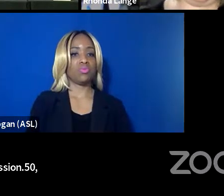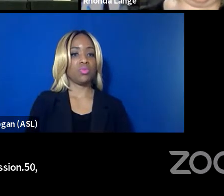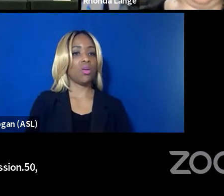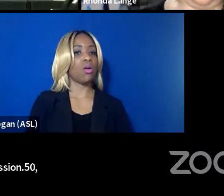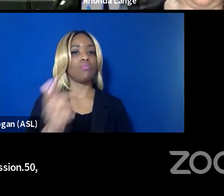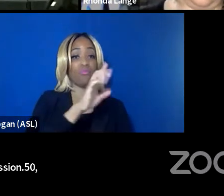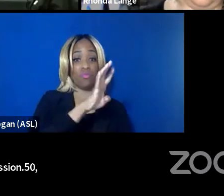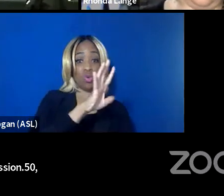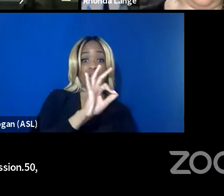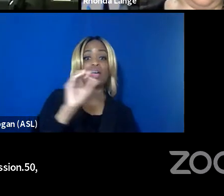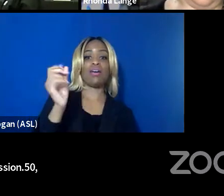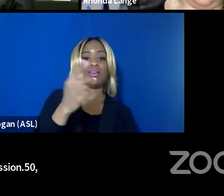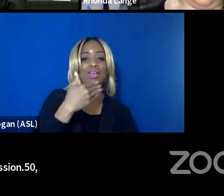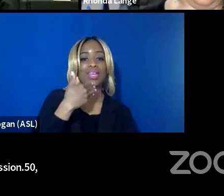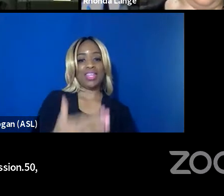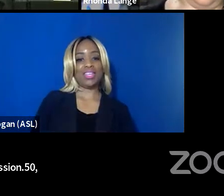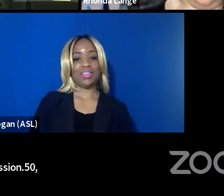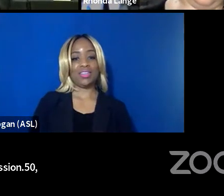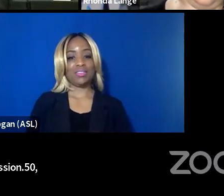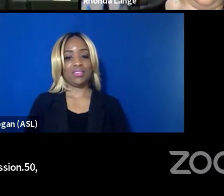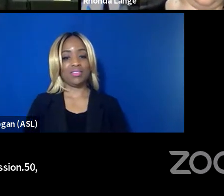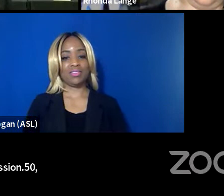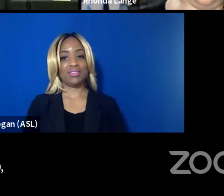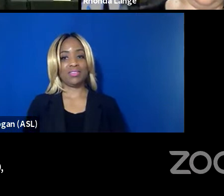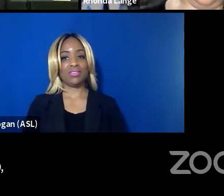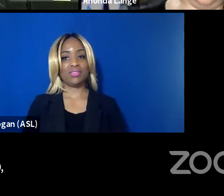49. Okay, thank you.